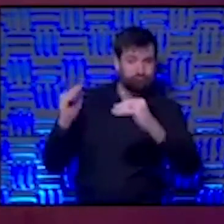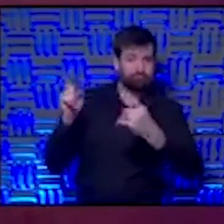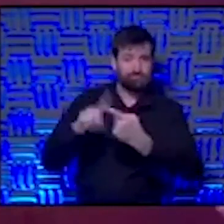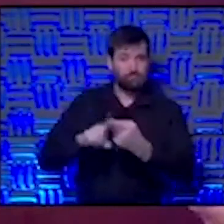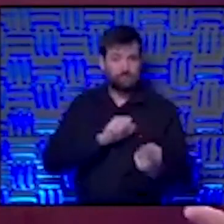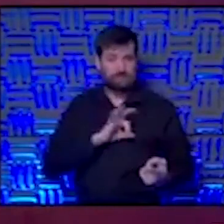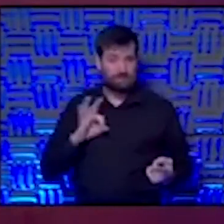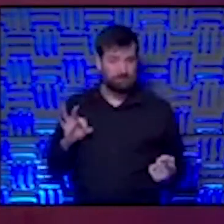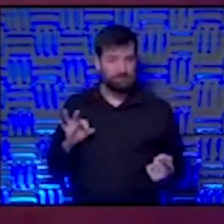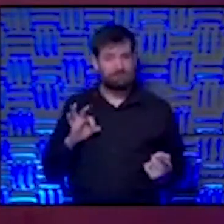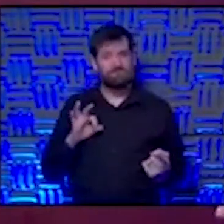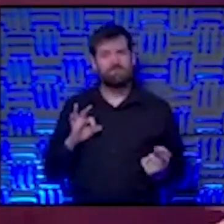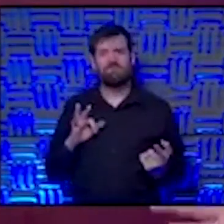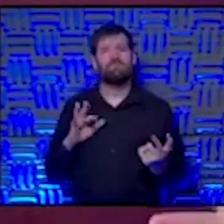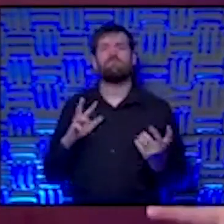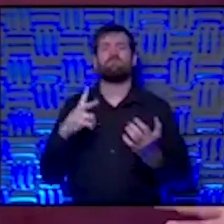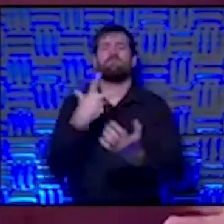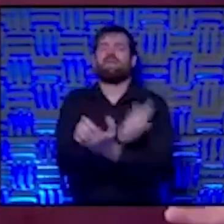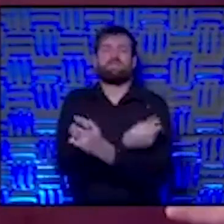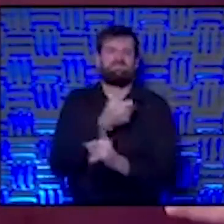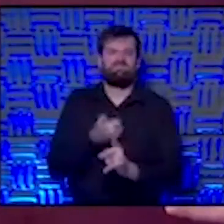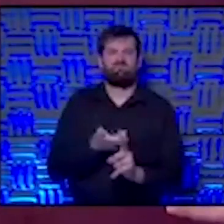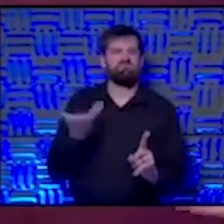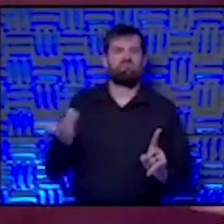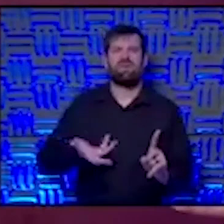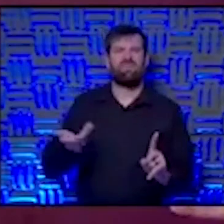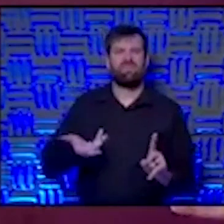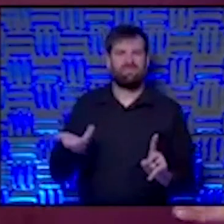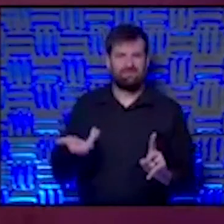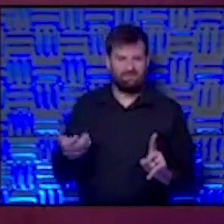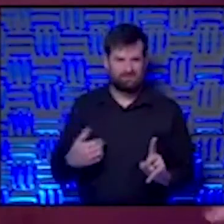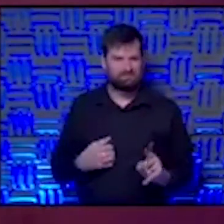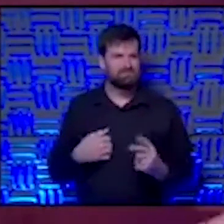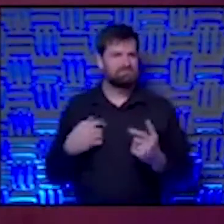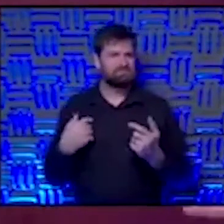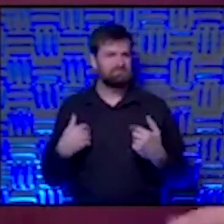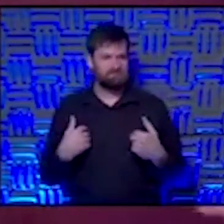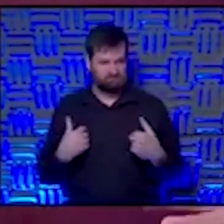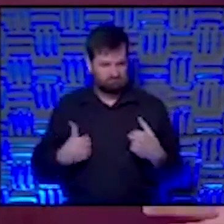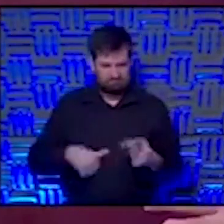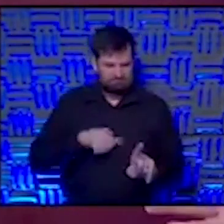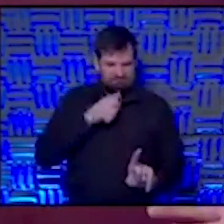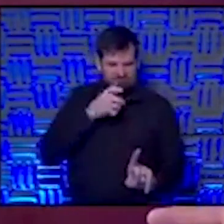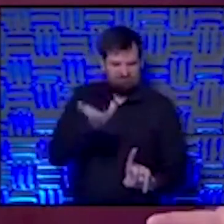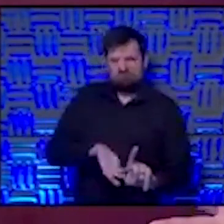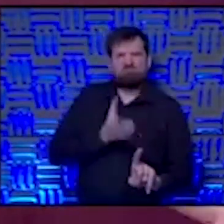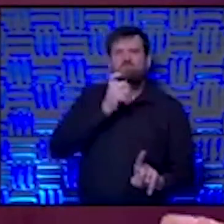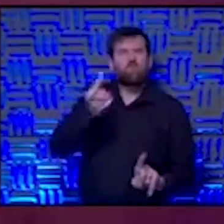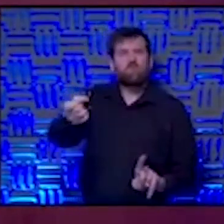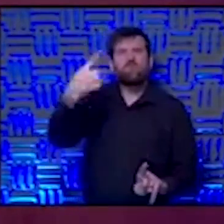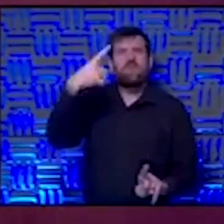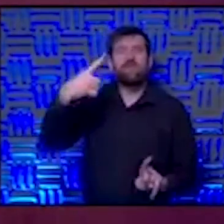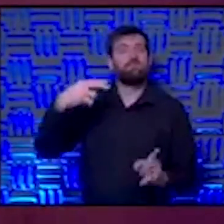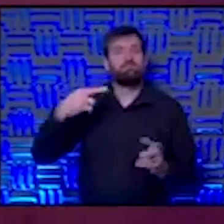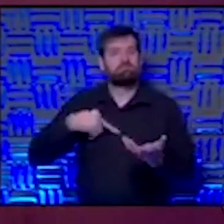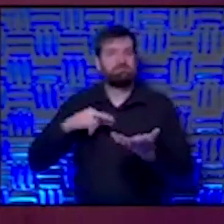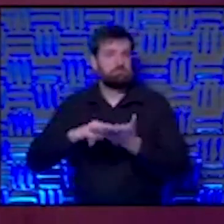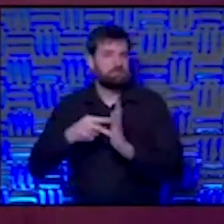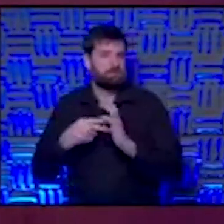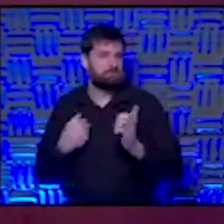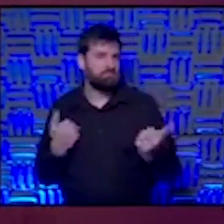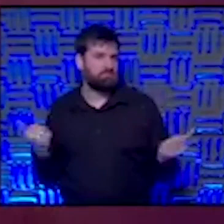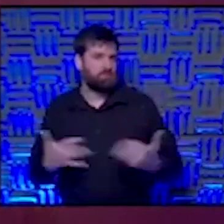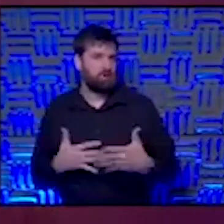really just about what the vaccine is. Sometimes we're afraid of what we don't understand and what we don't know. So really just